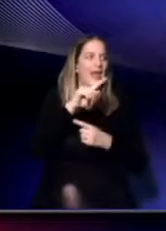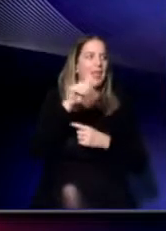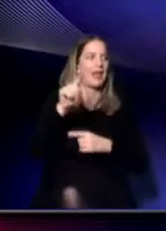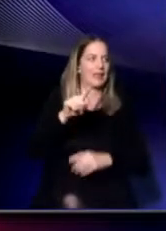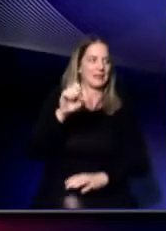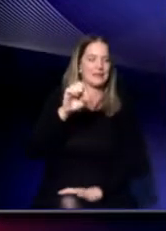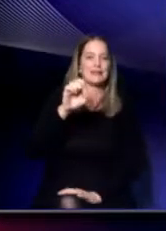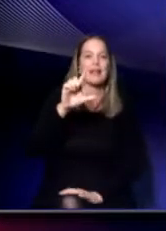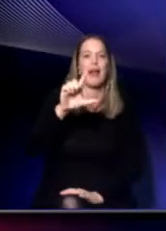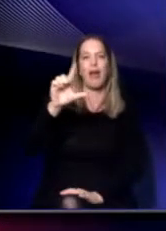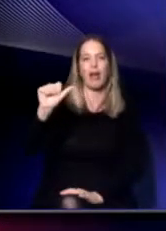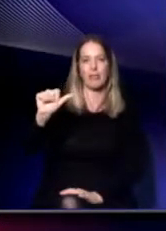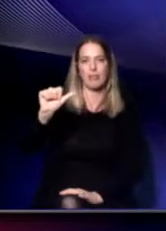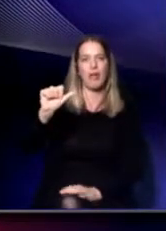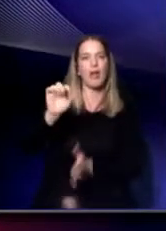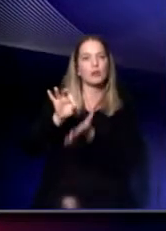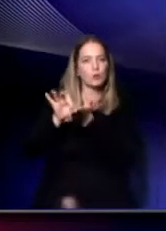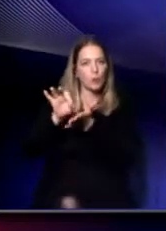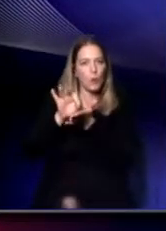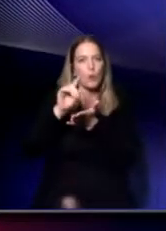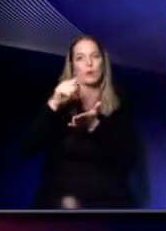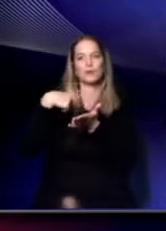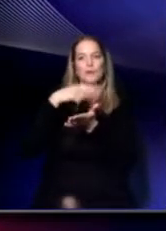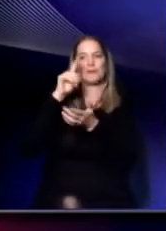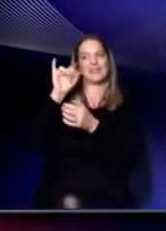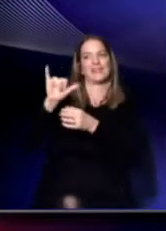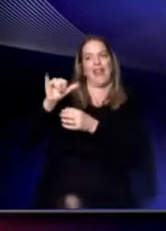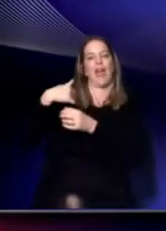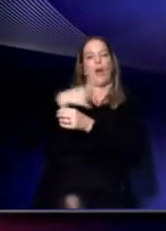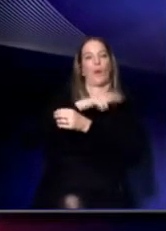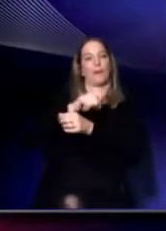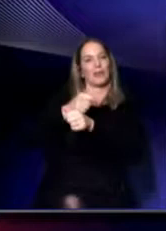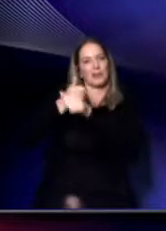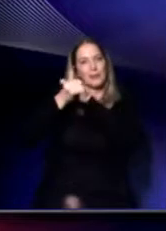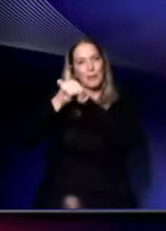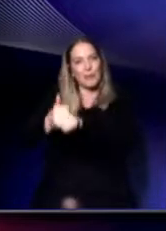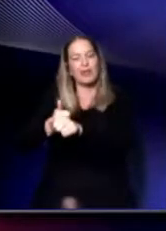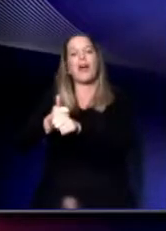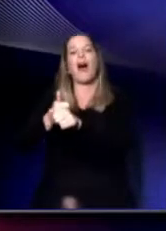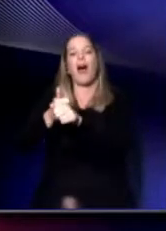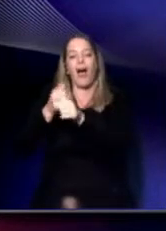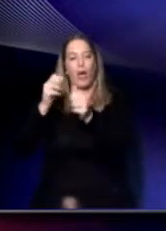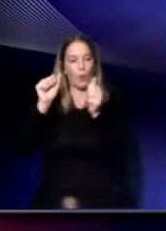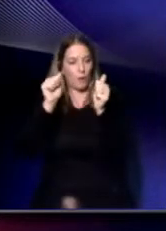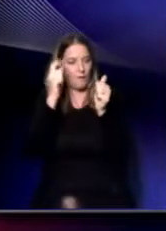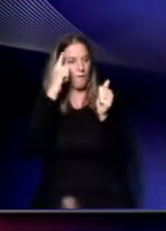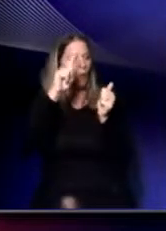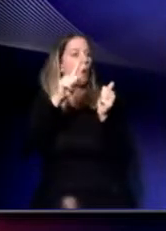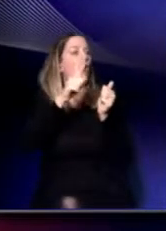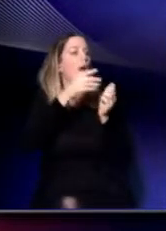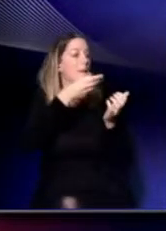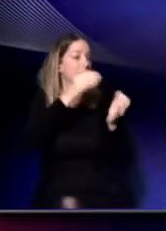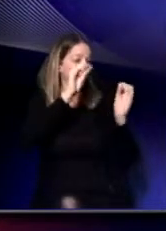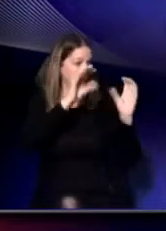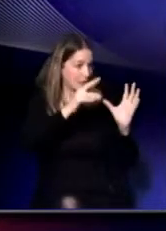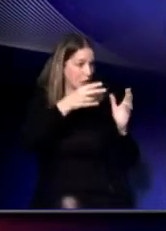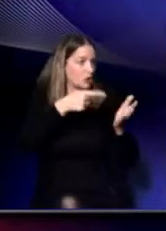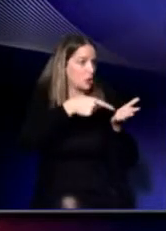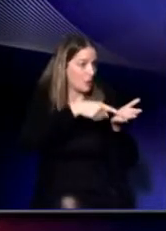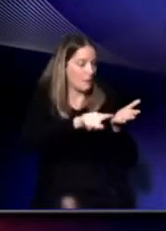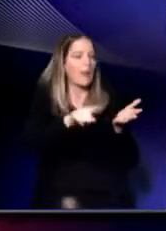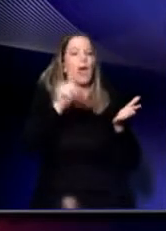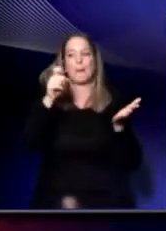ASDB to accompany the ask for a raise. I think would be appropriate.